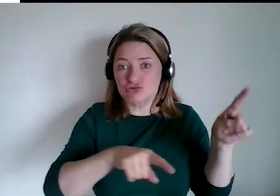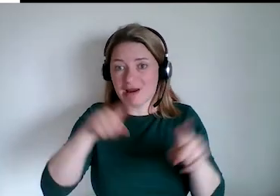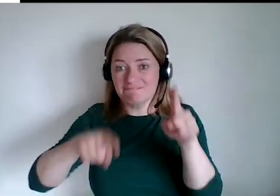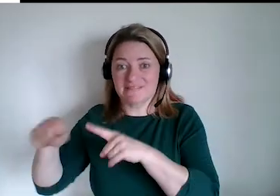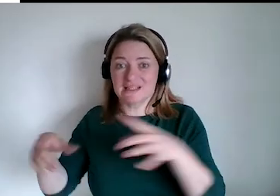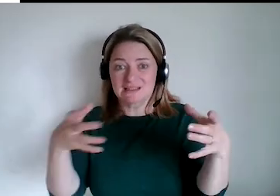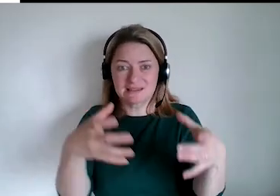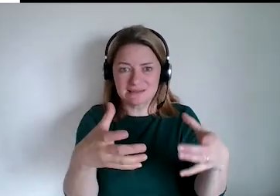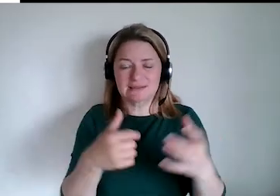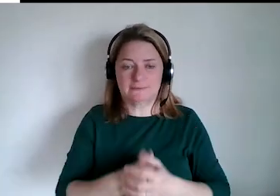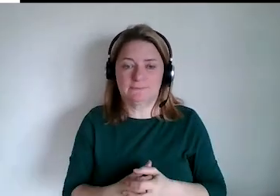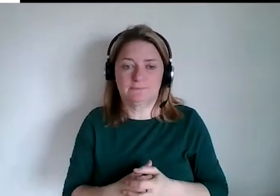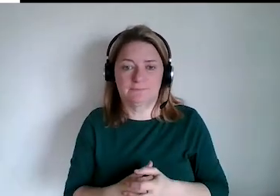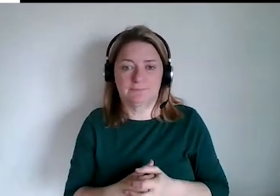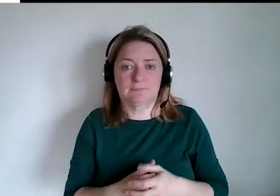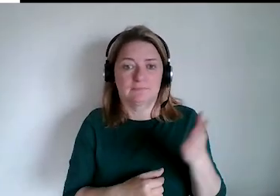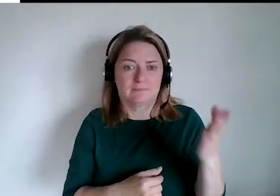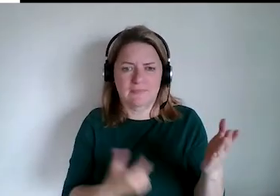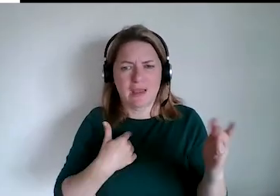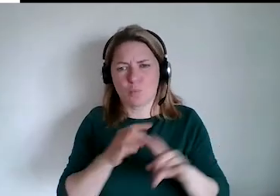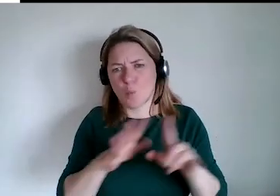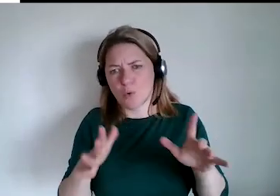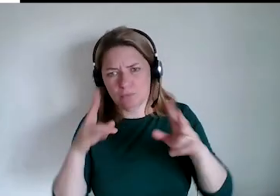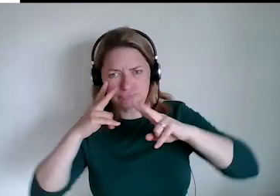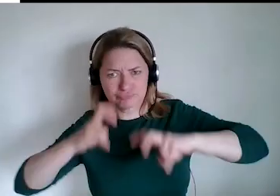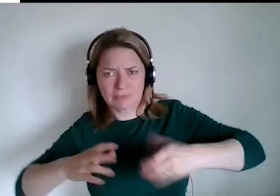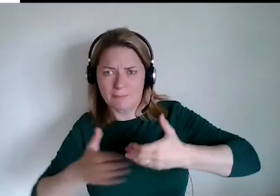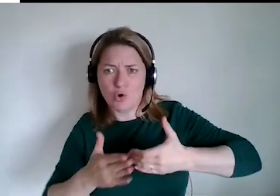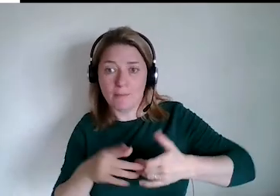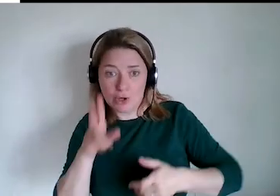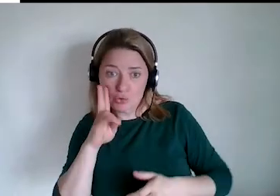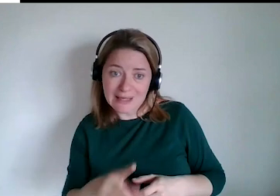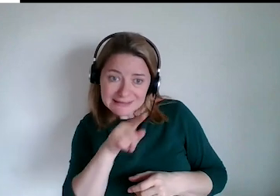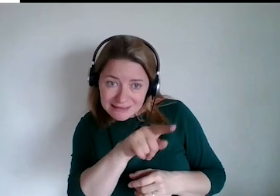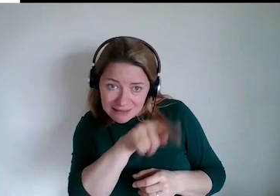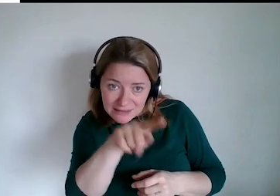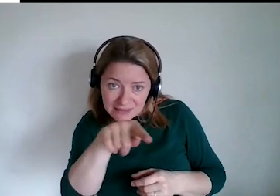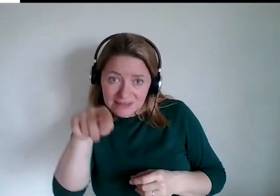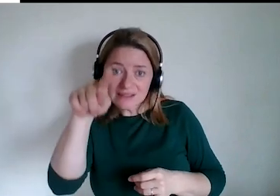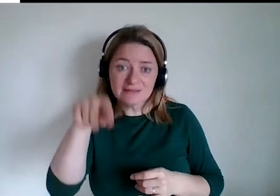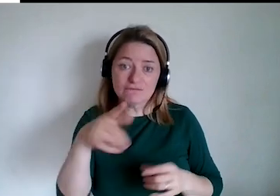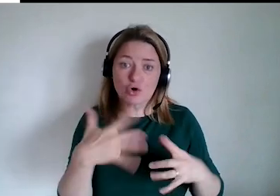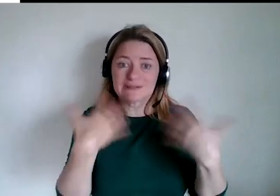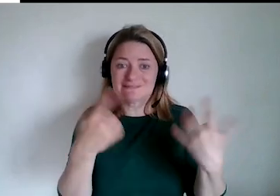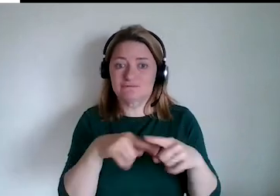And again, I'm not going to go into the actual findings, but you can see here, for example, in terms of situational judgment test performance, International